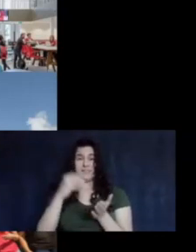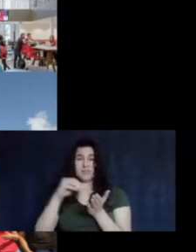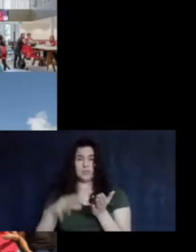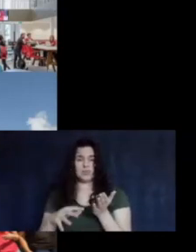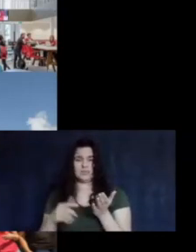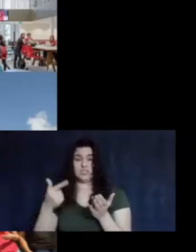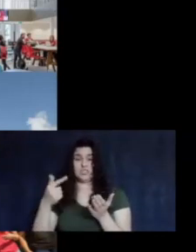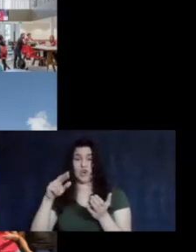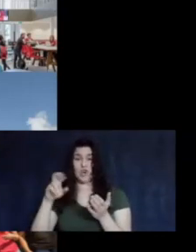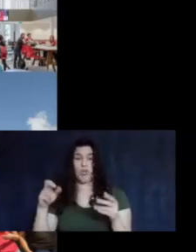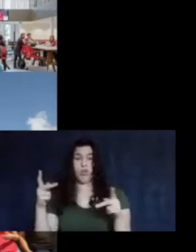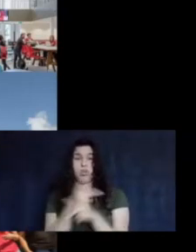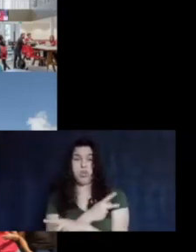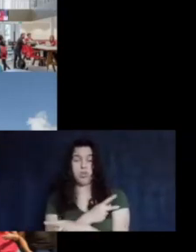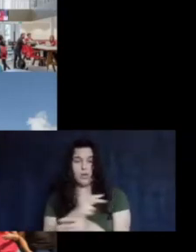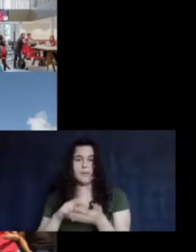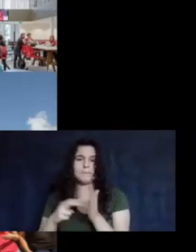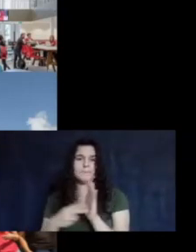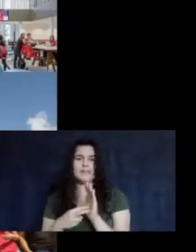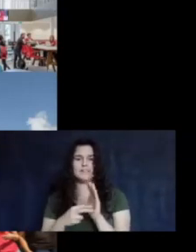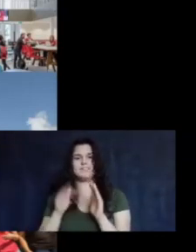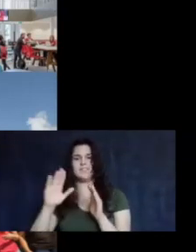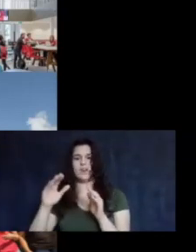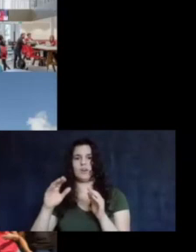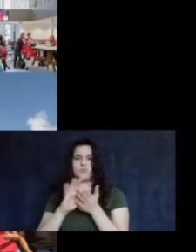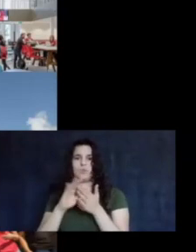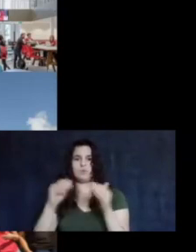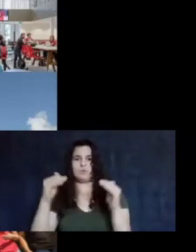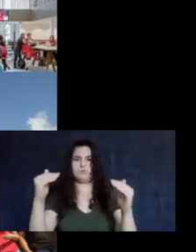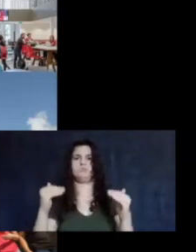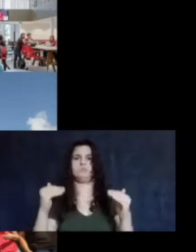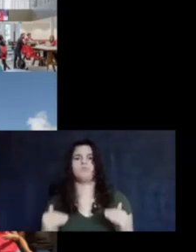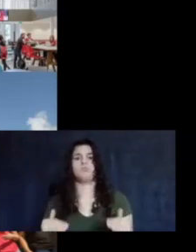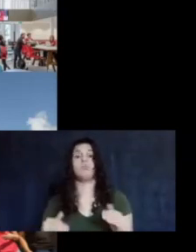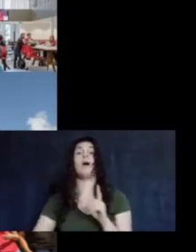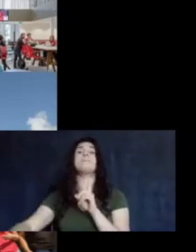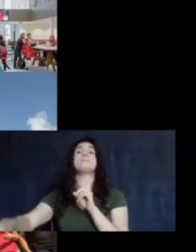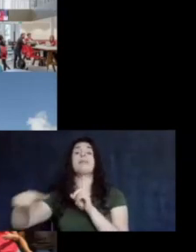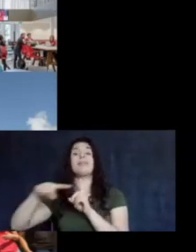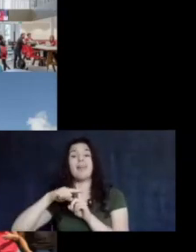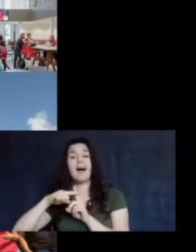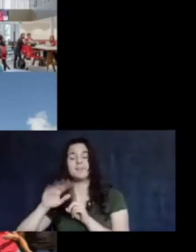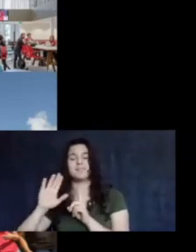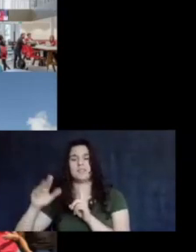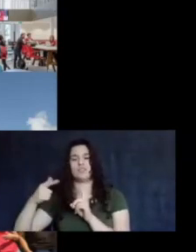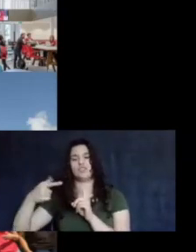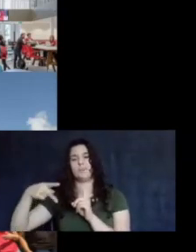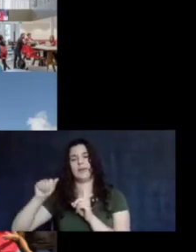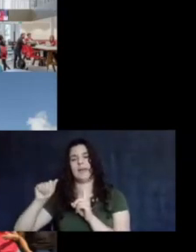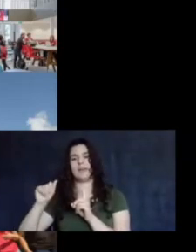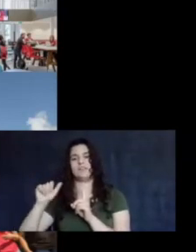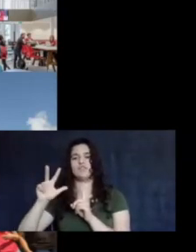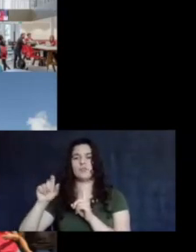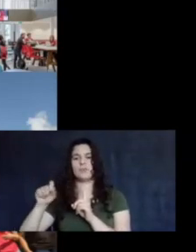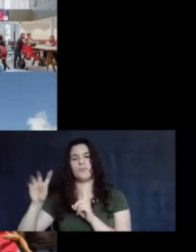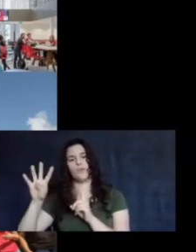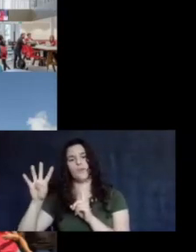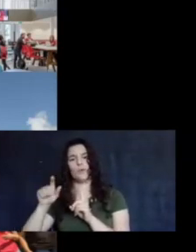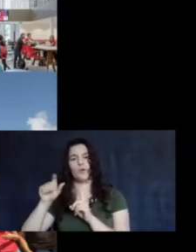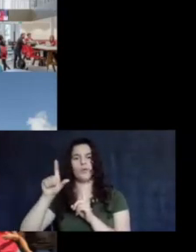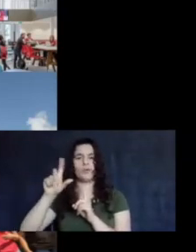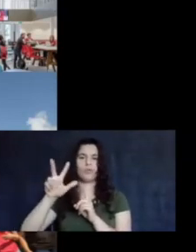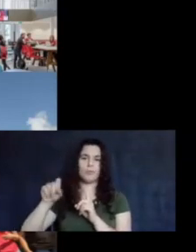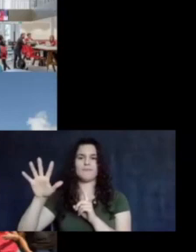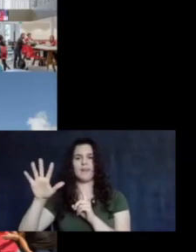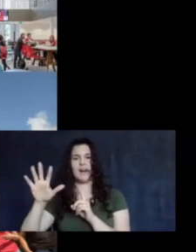is if the GRE is a little bit below average and their graduate GPA is, let's say, 3.4, 3.5, a little bit below average. Those are